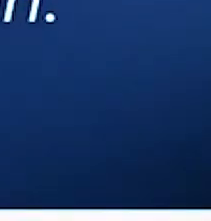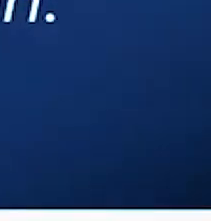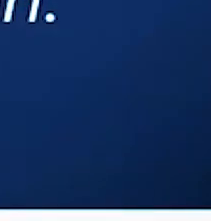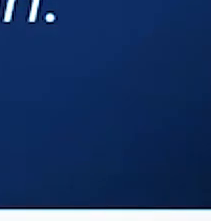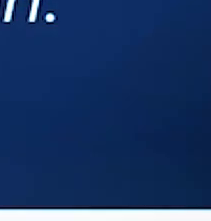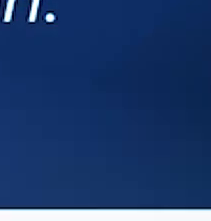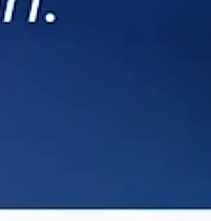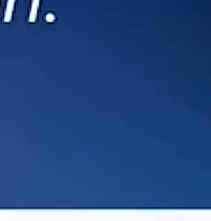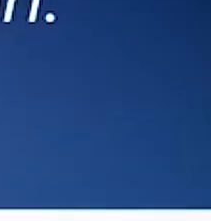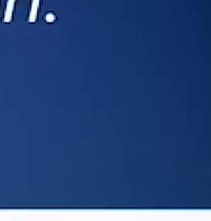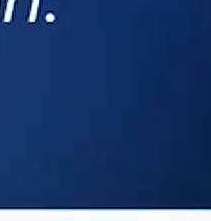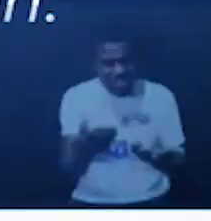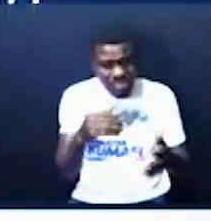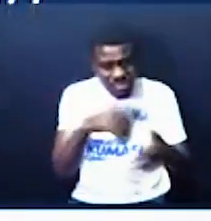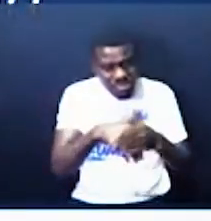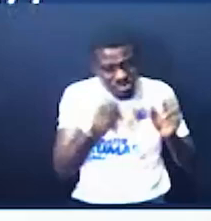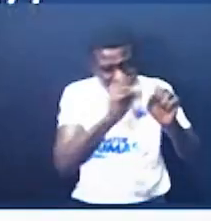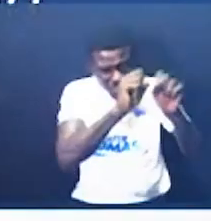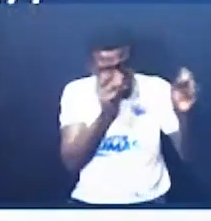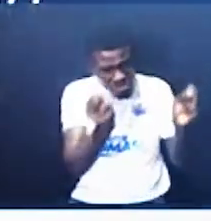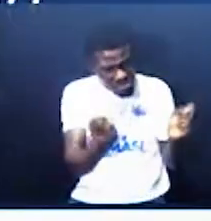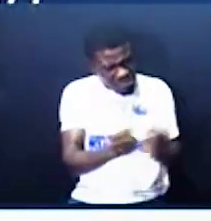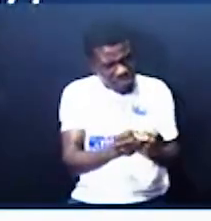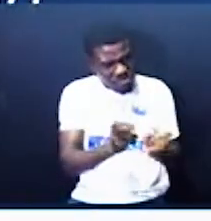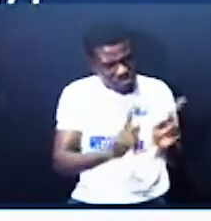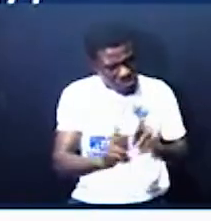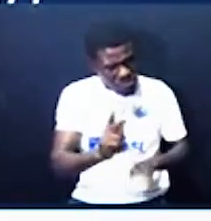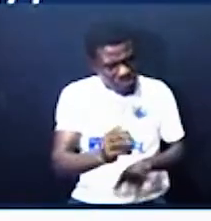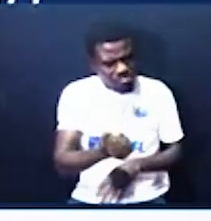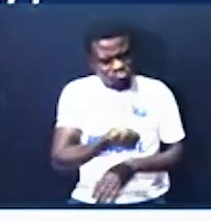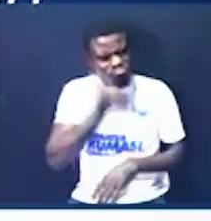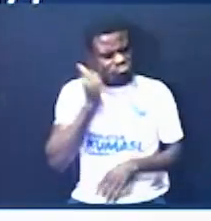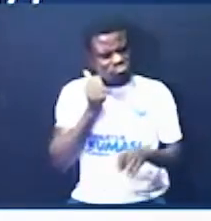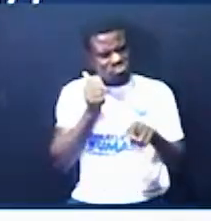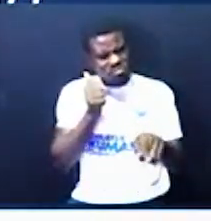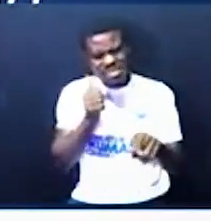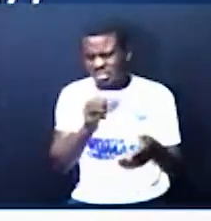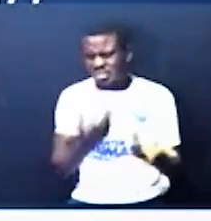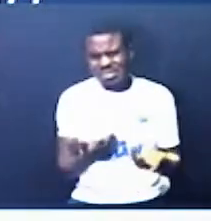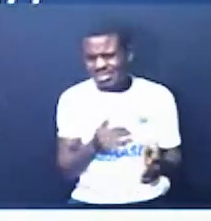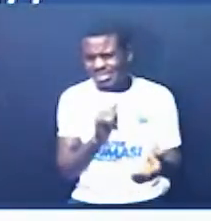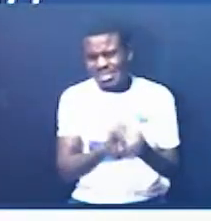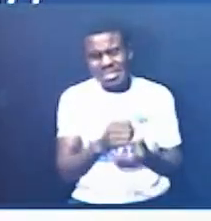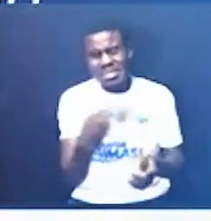Being rejected socially in itself is a torment. Meanwhile, in your own